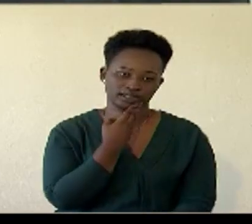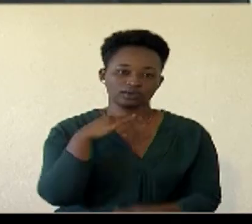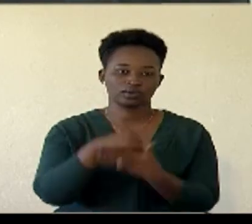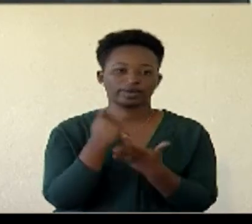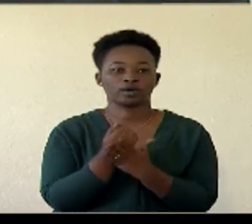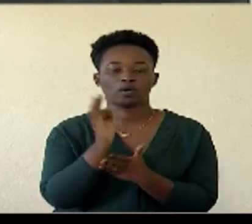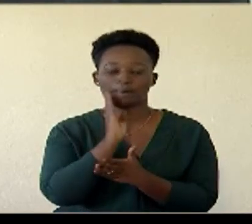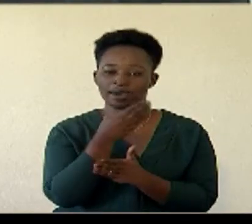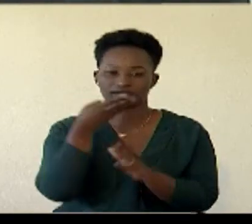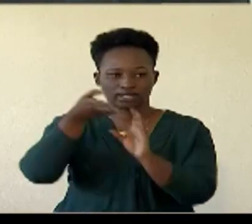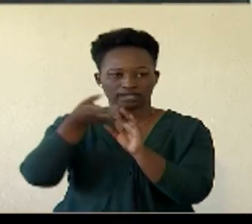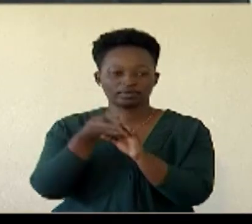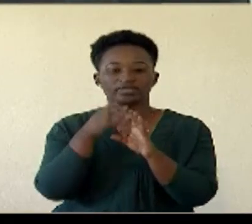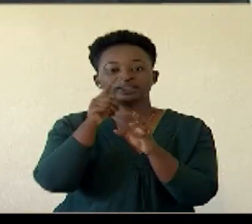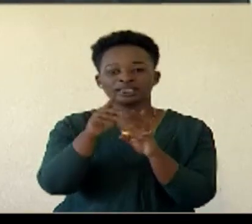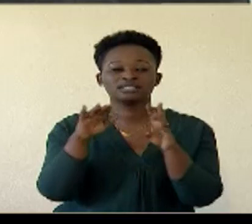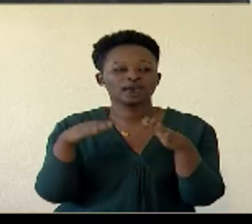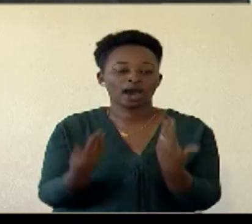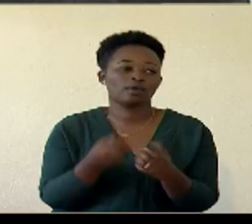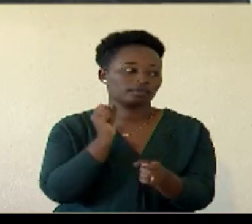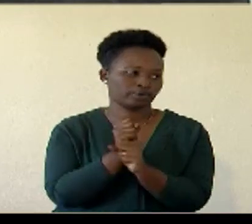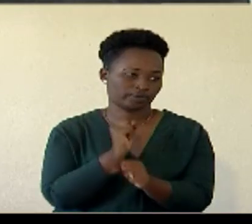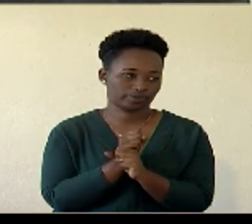has been eliminated. That is the amide. That is the